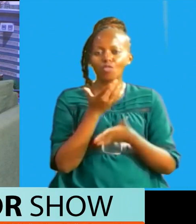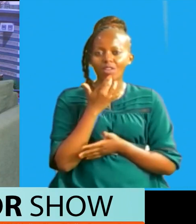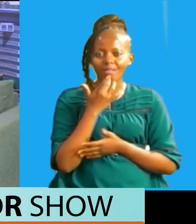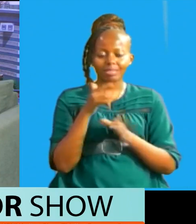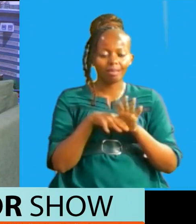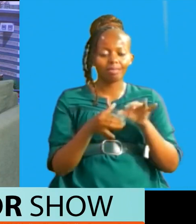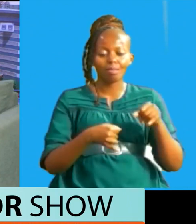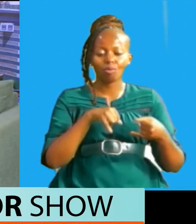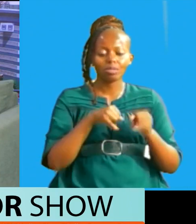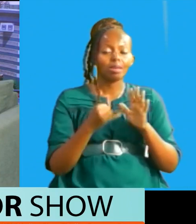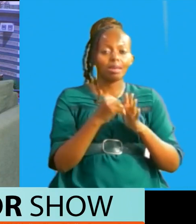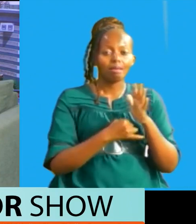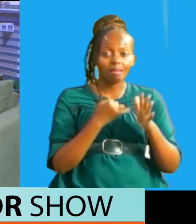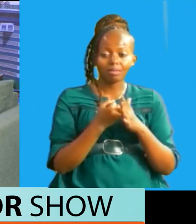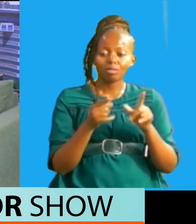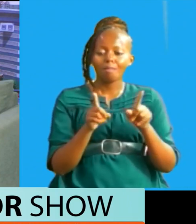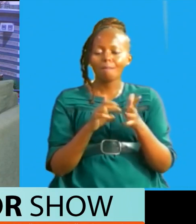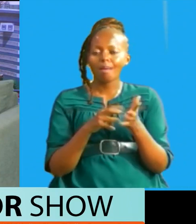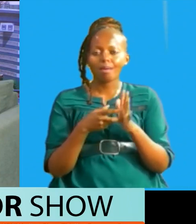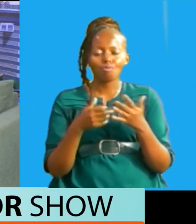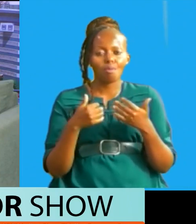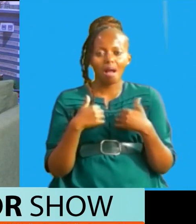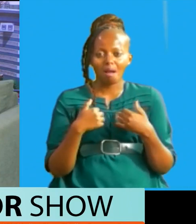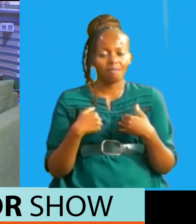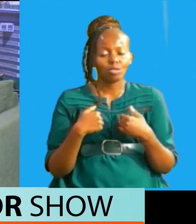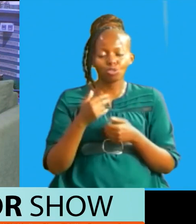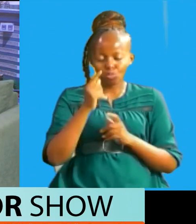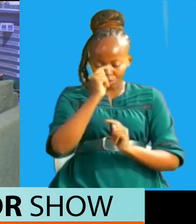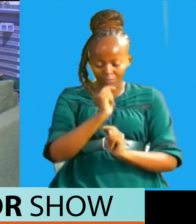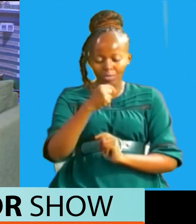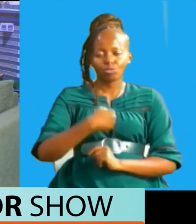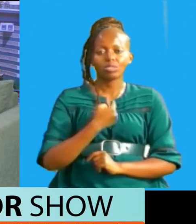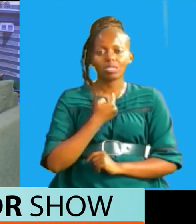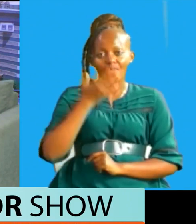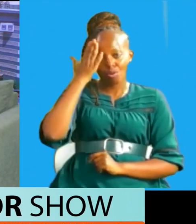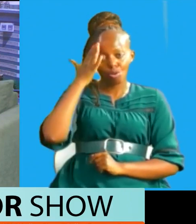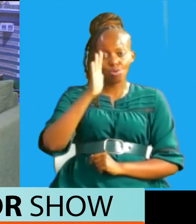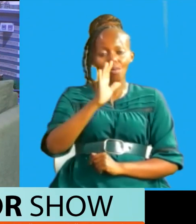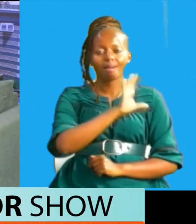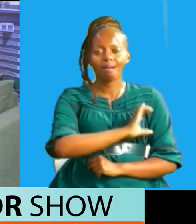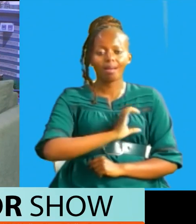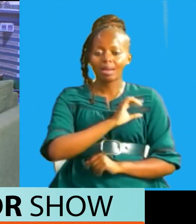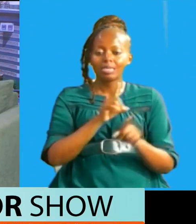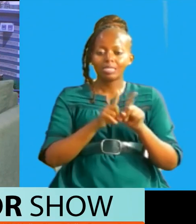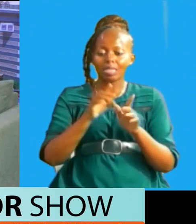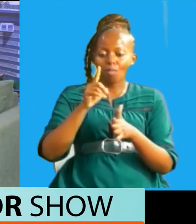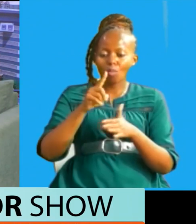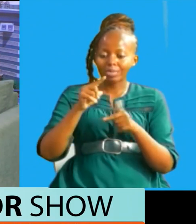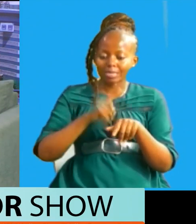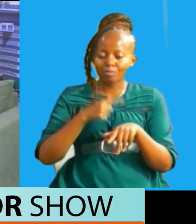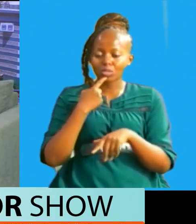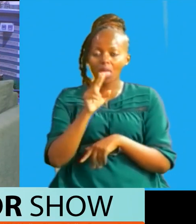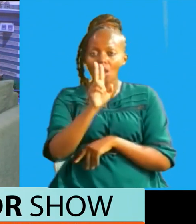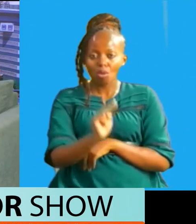modeling industry. So you just have to respect yourself, know your morals, know when to say no,